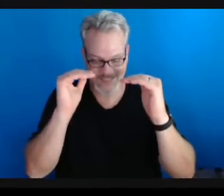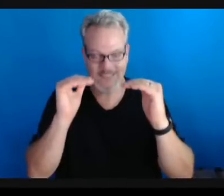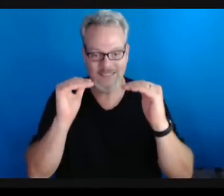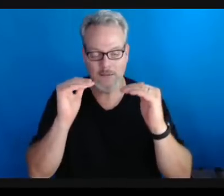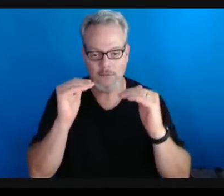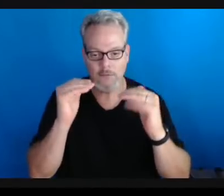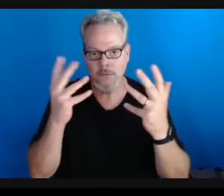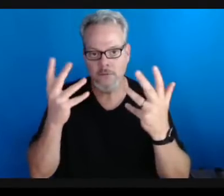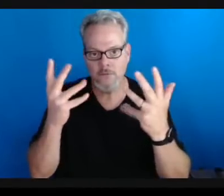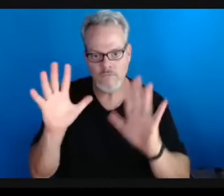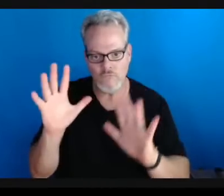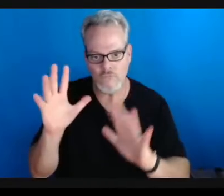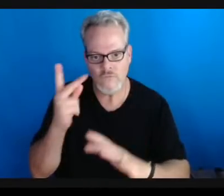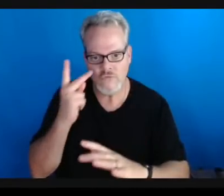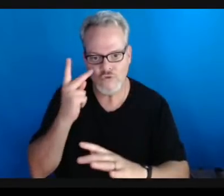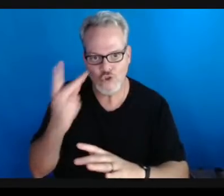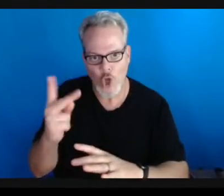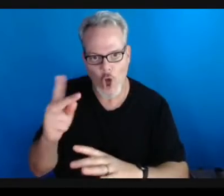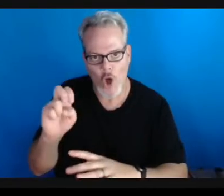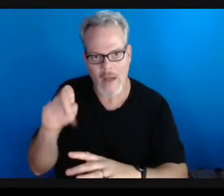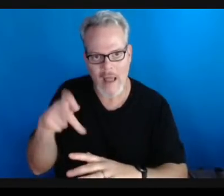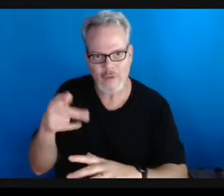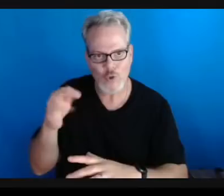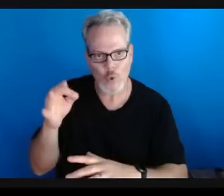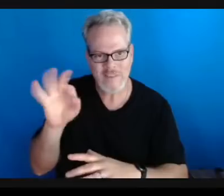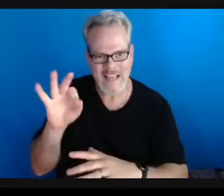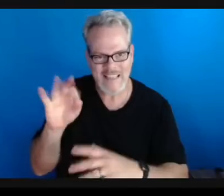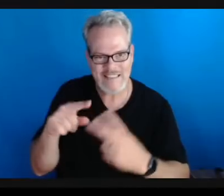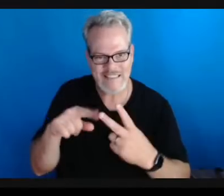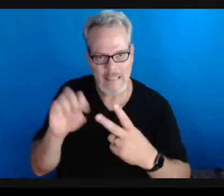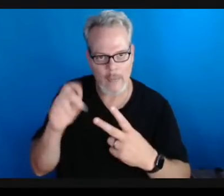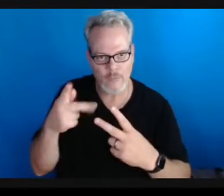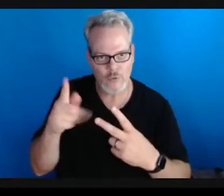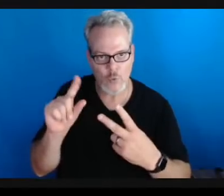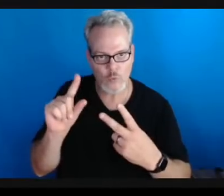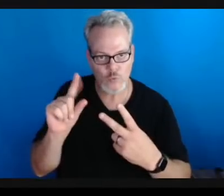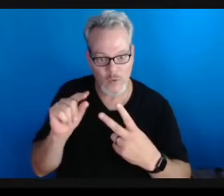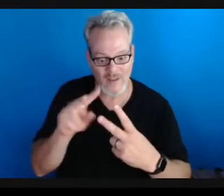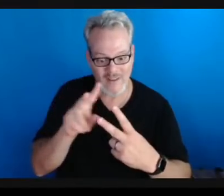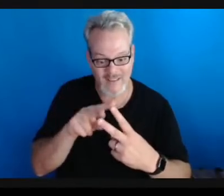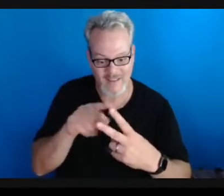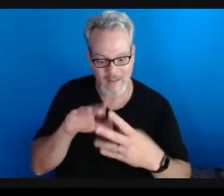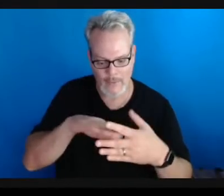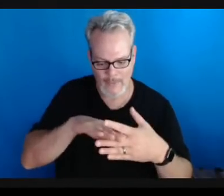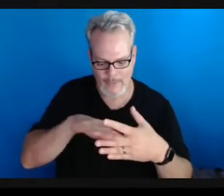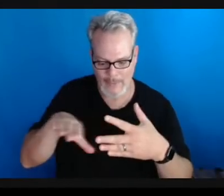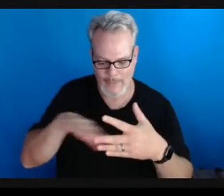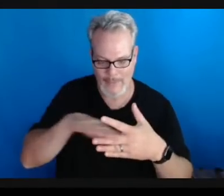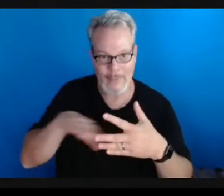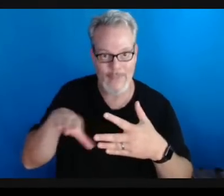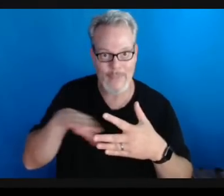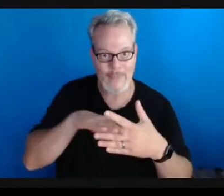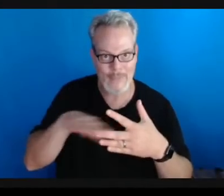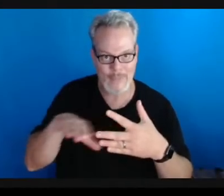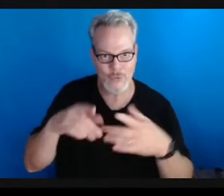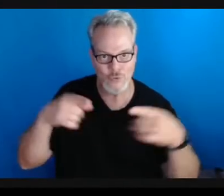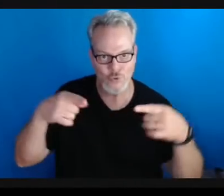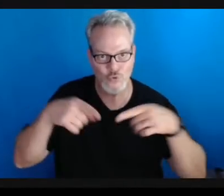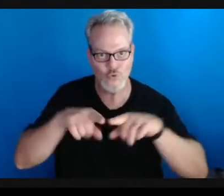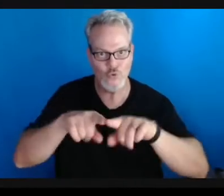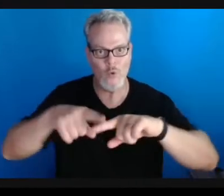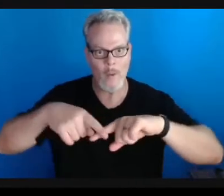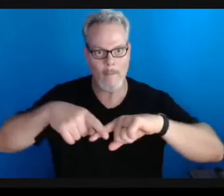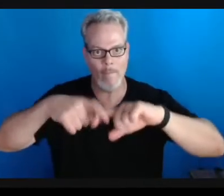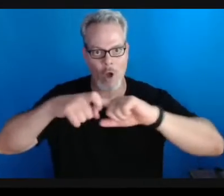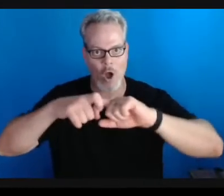the first day of this animation, episode 19, the last day, episode 20, most of this is the time in between them during our pause. So during our pause, we're